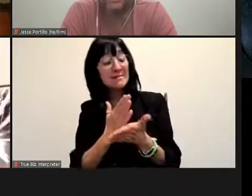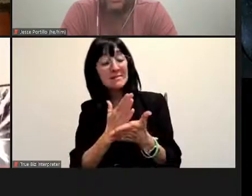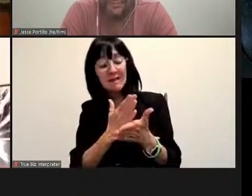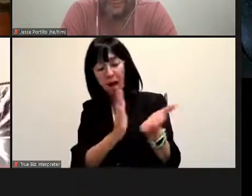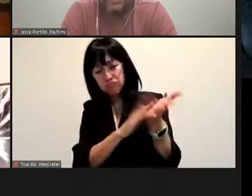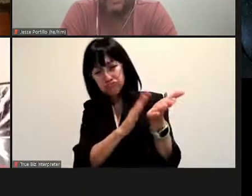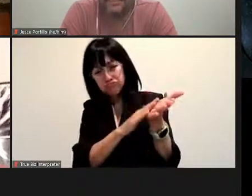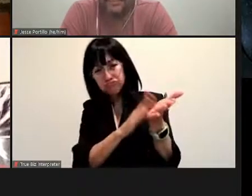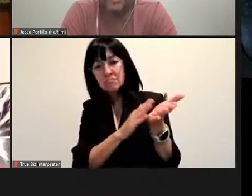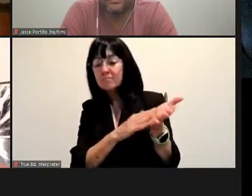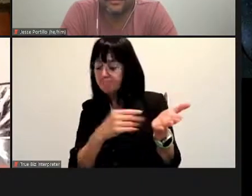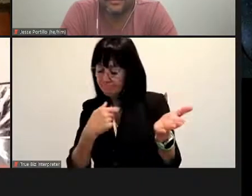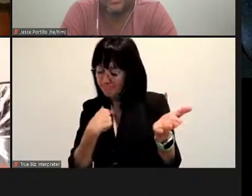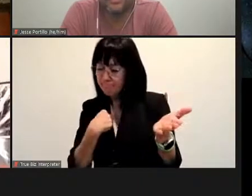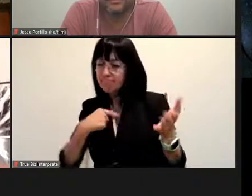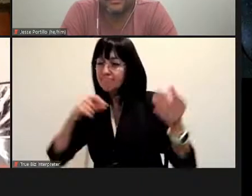know,